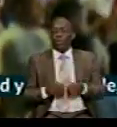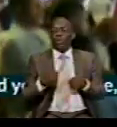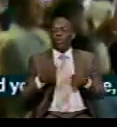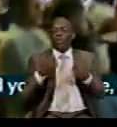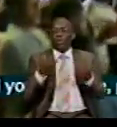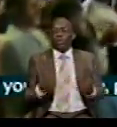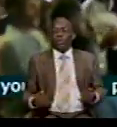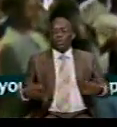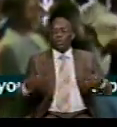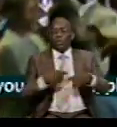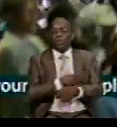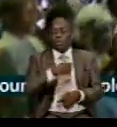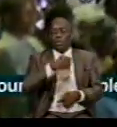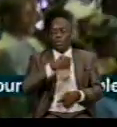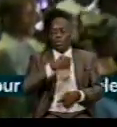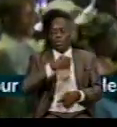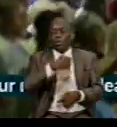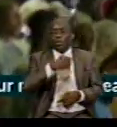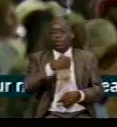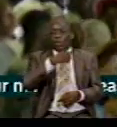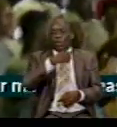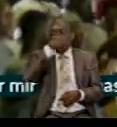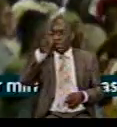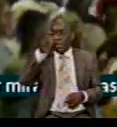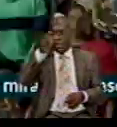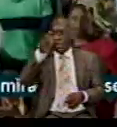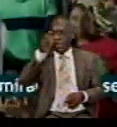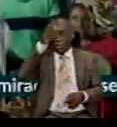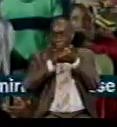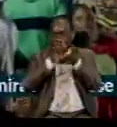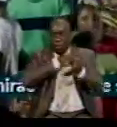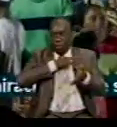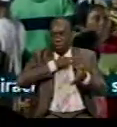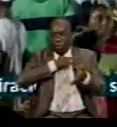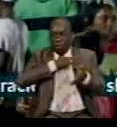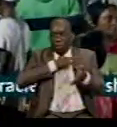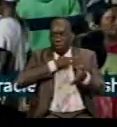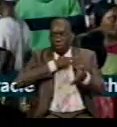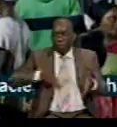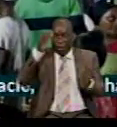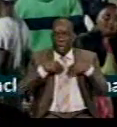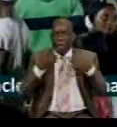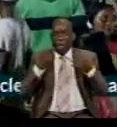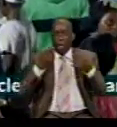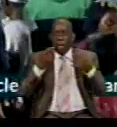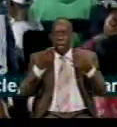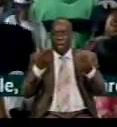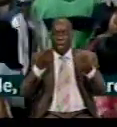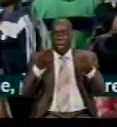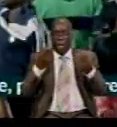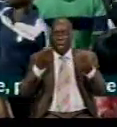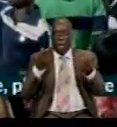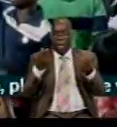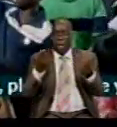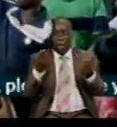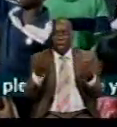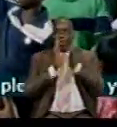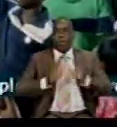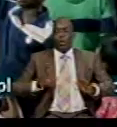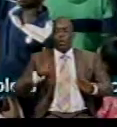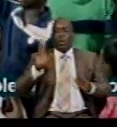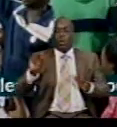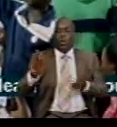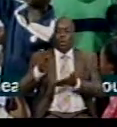the Prince of Peace has come to restore peace. So no part of your body should be in torment.